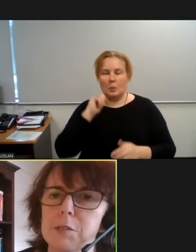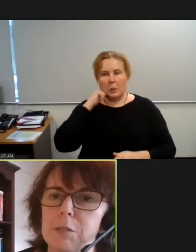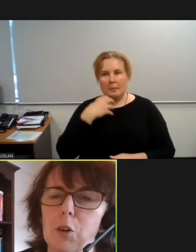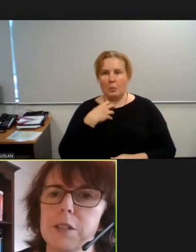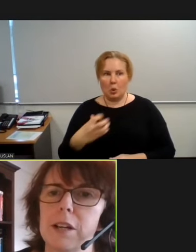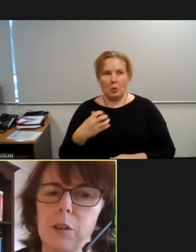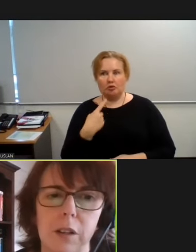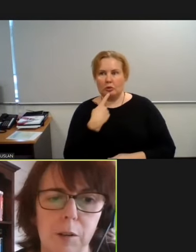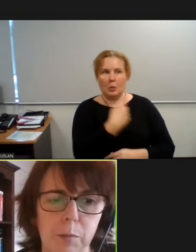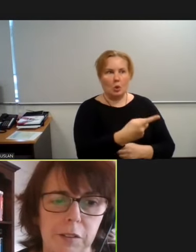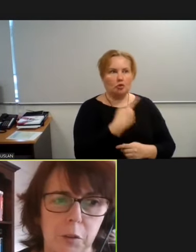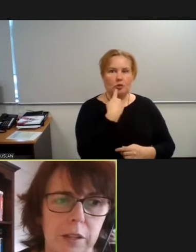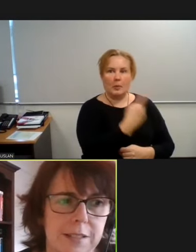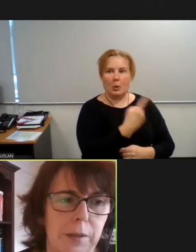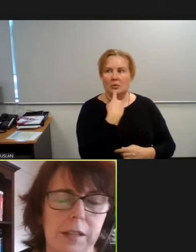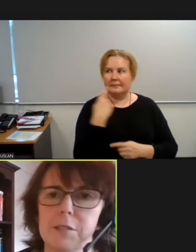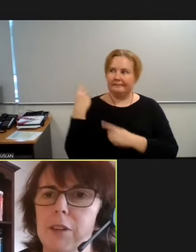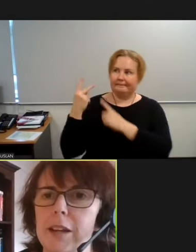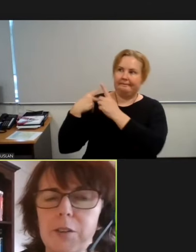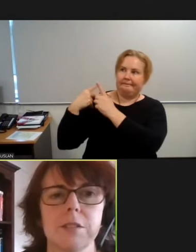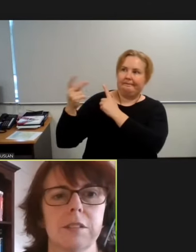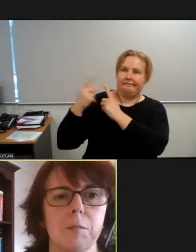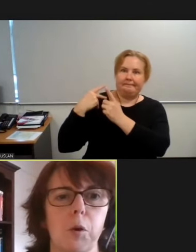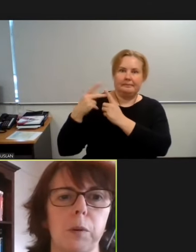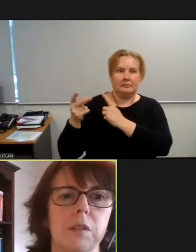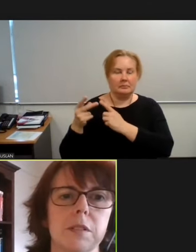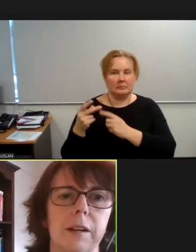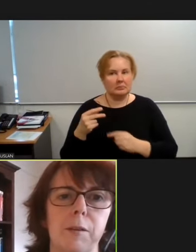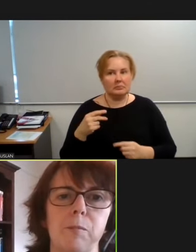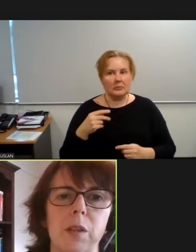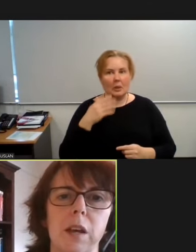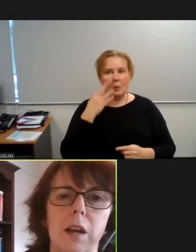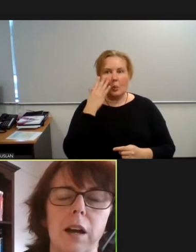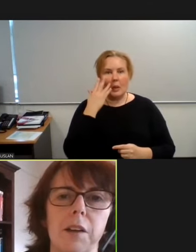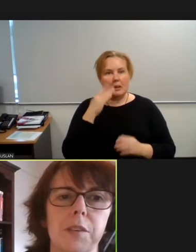ease out of lockdown. And I know that's happening in different areas at the moment.